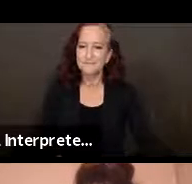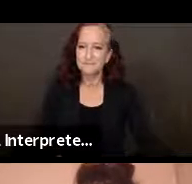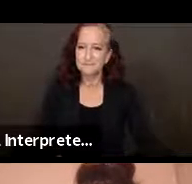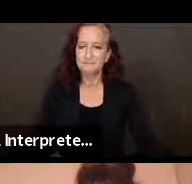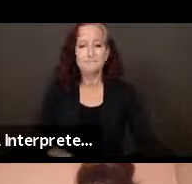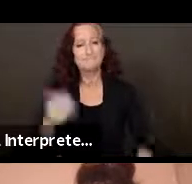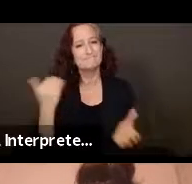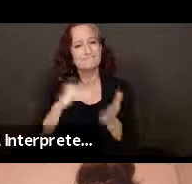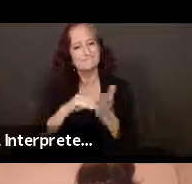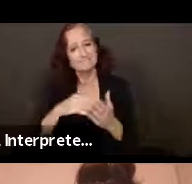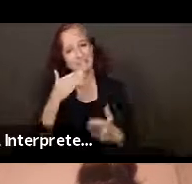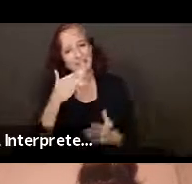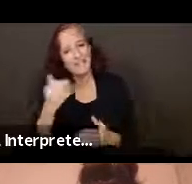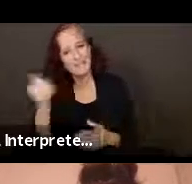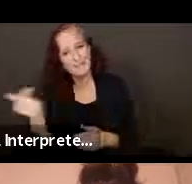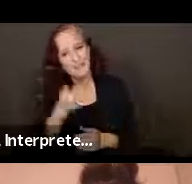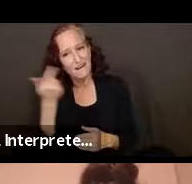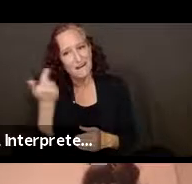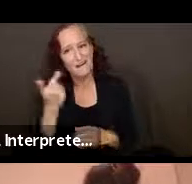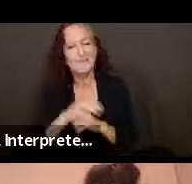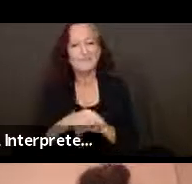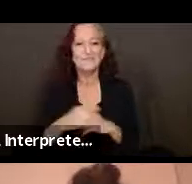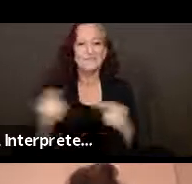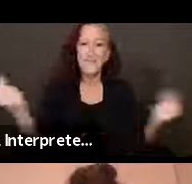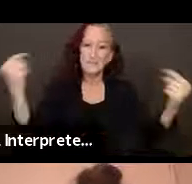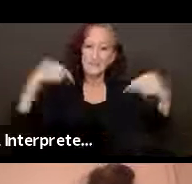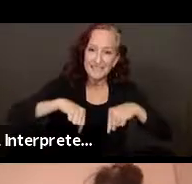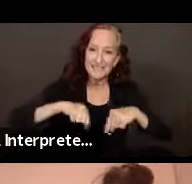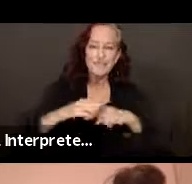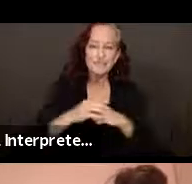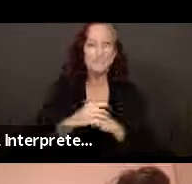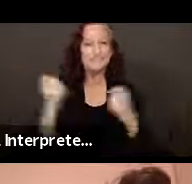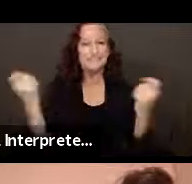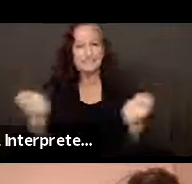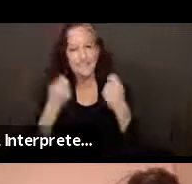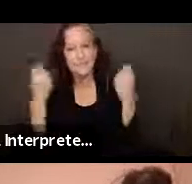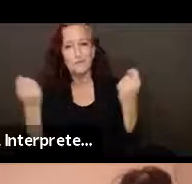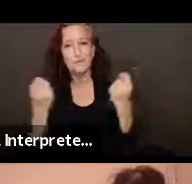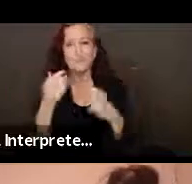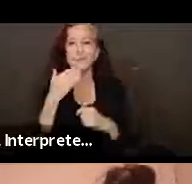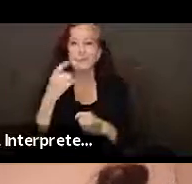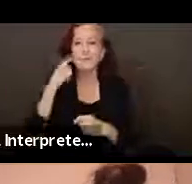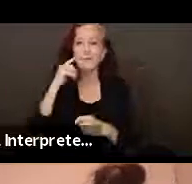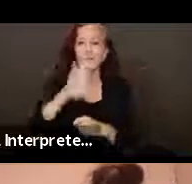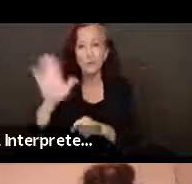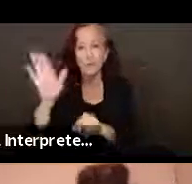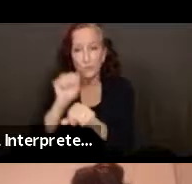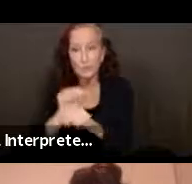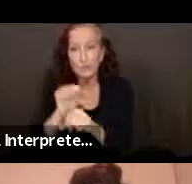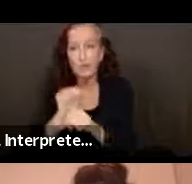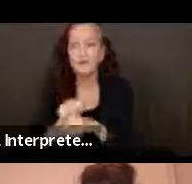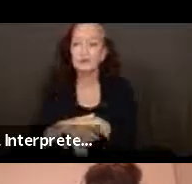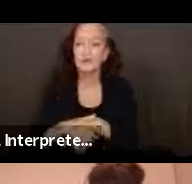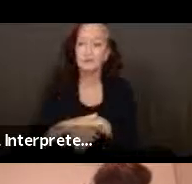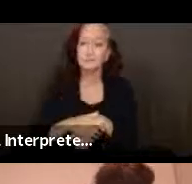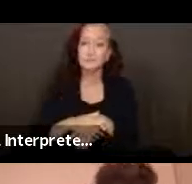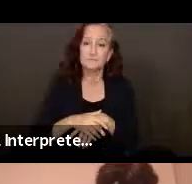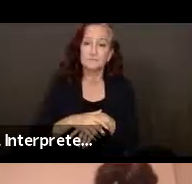thank you all for being here, for celebrating, for being you, for doing all that you do, for being an ally,